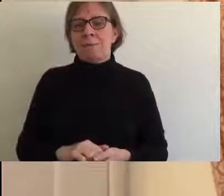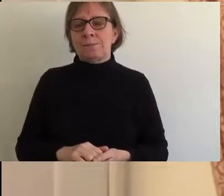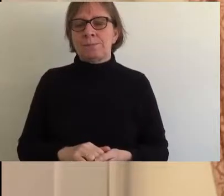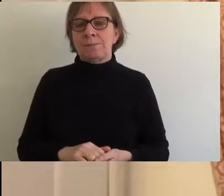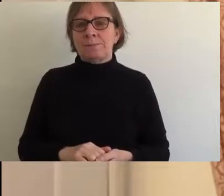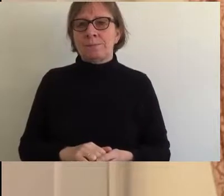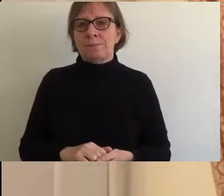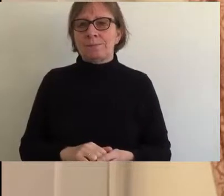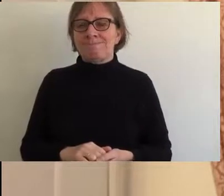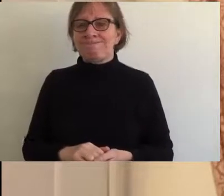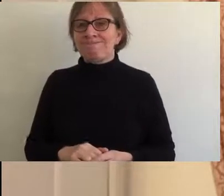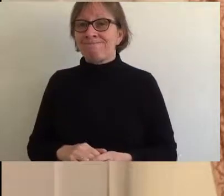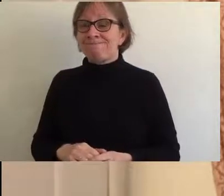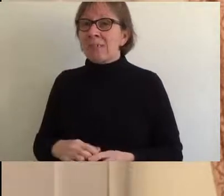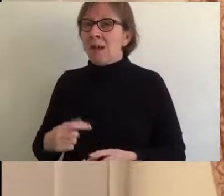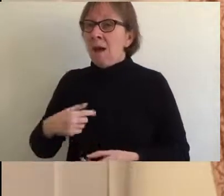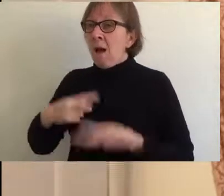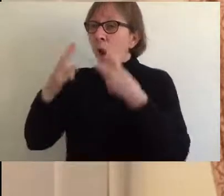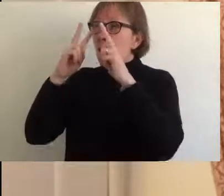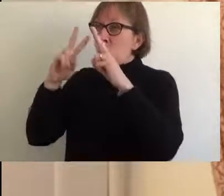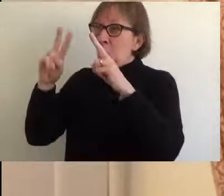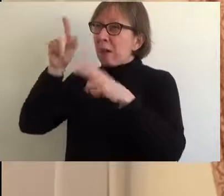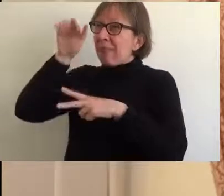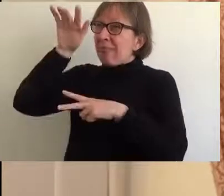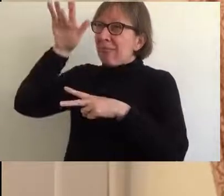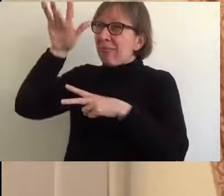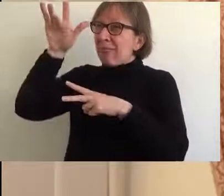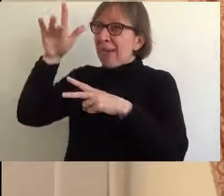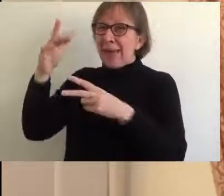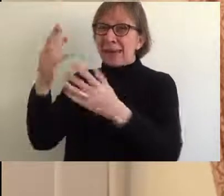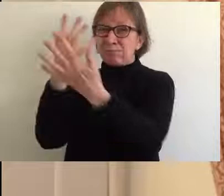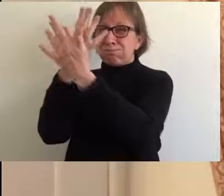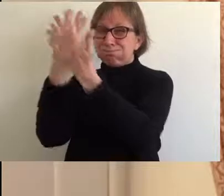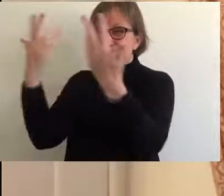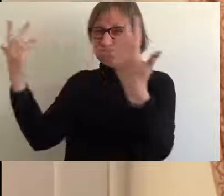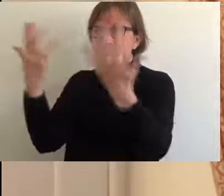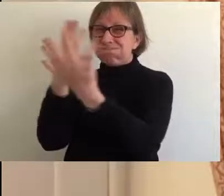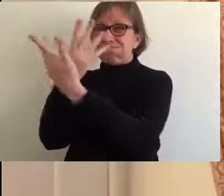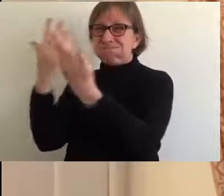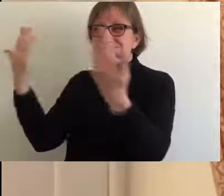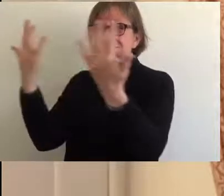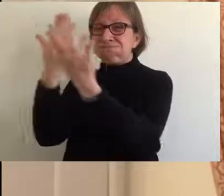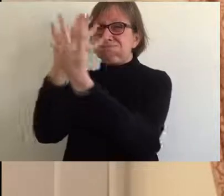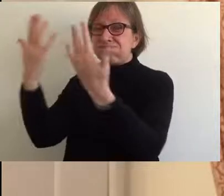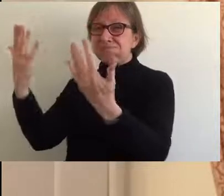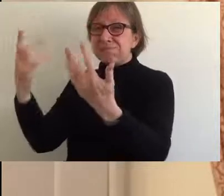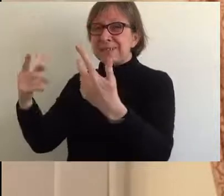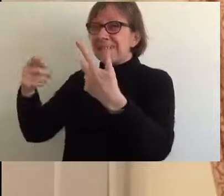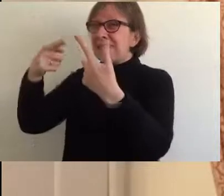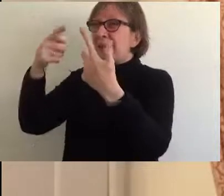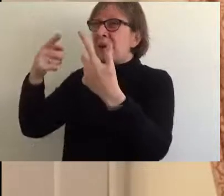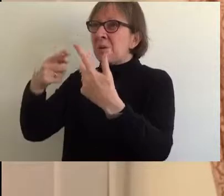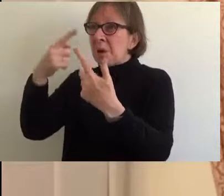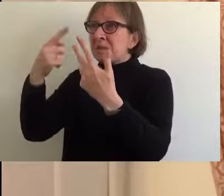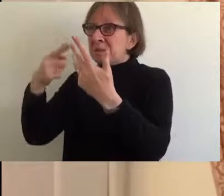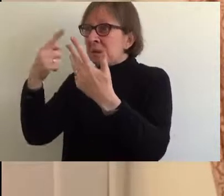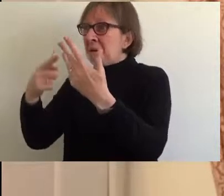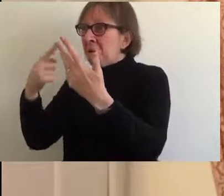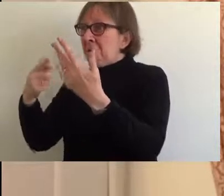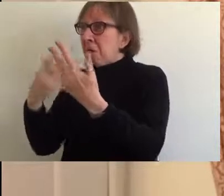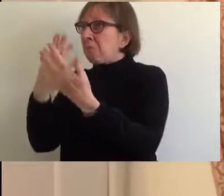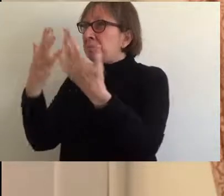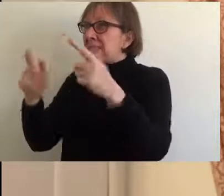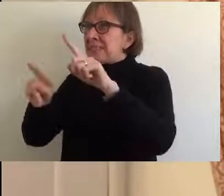After this I looked, and there before me was a great multitude that no one could count, from every